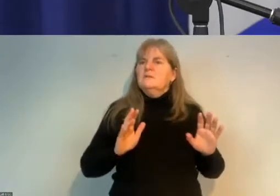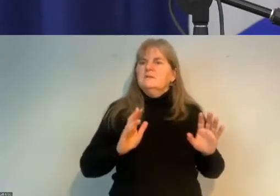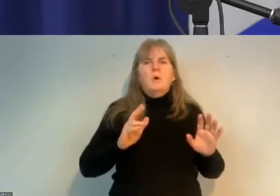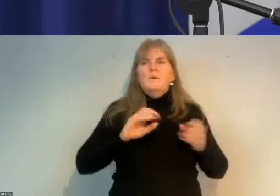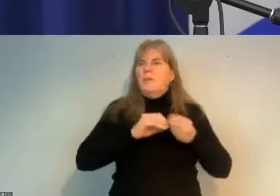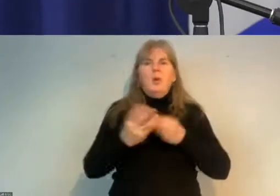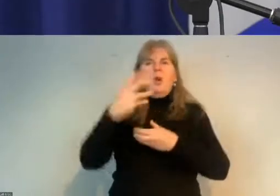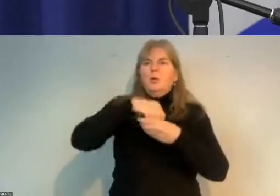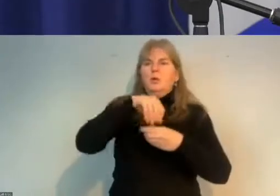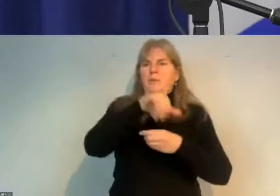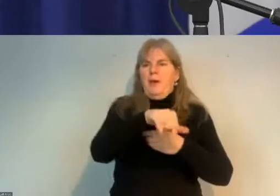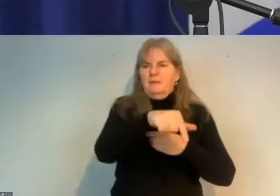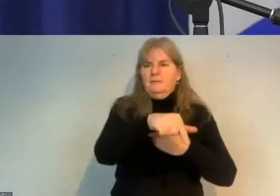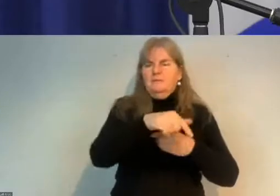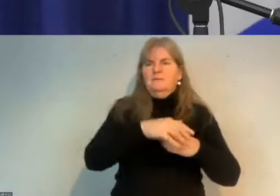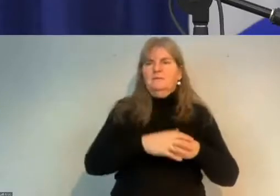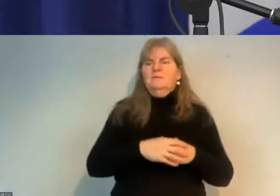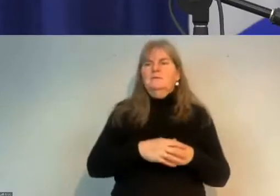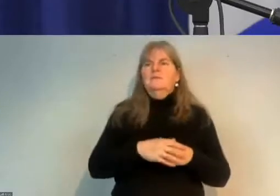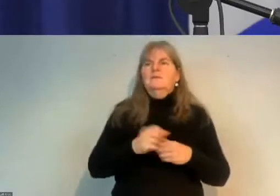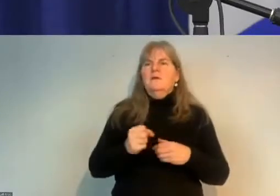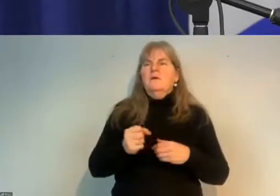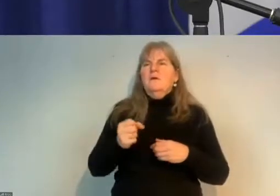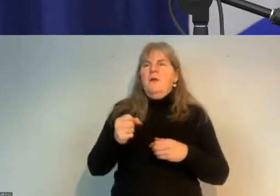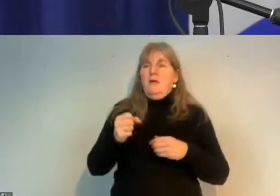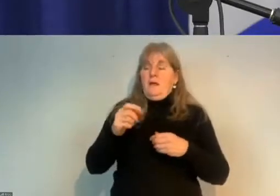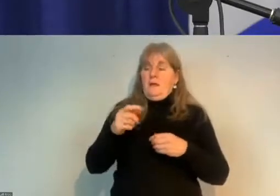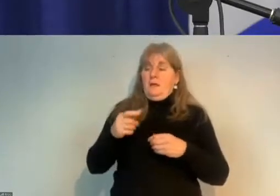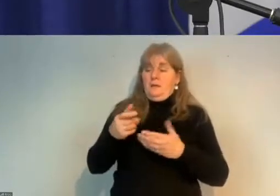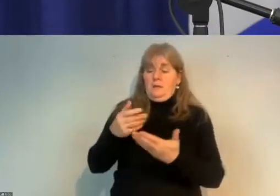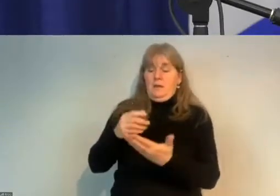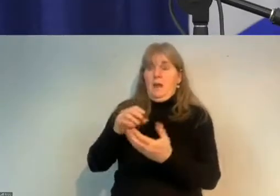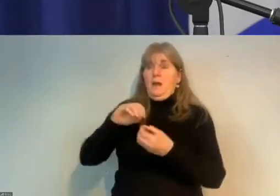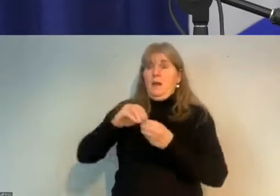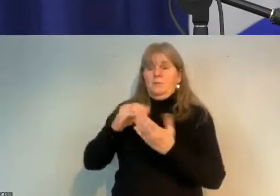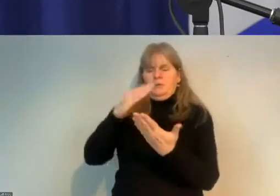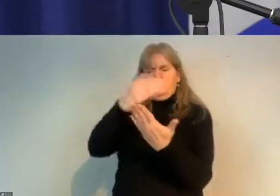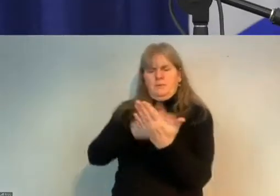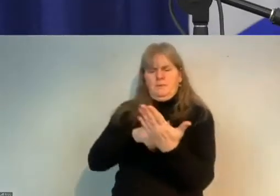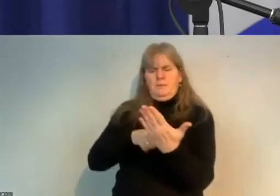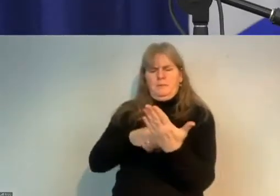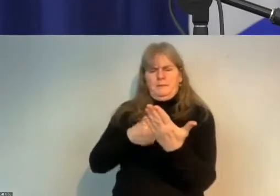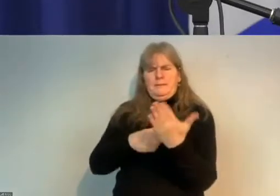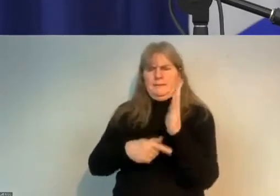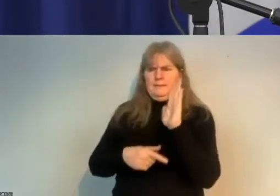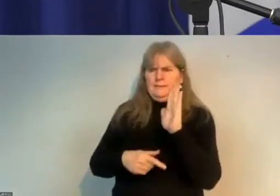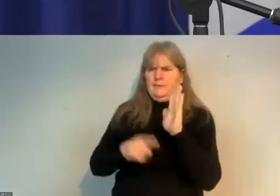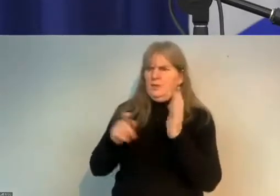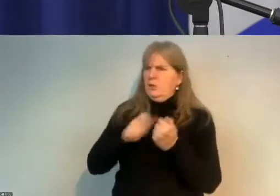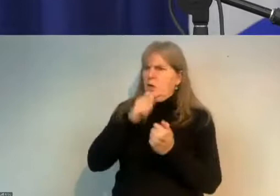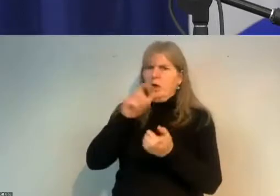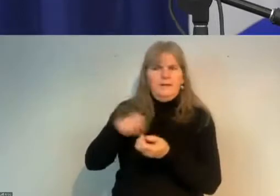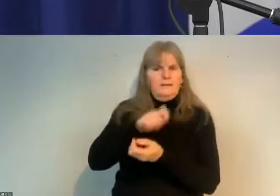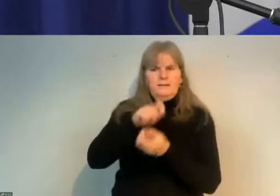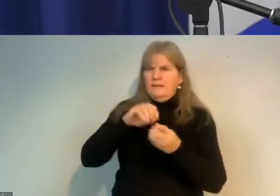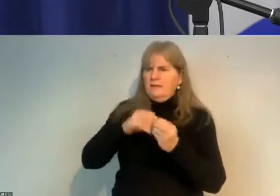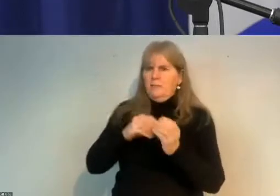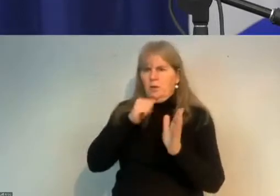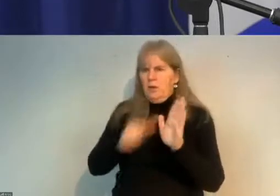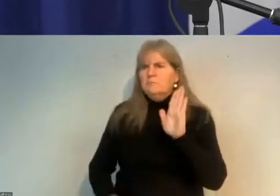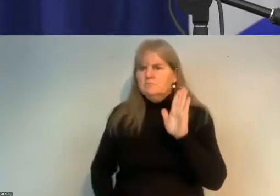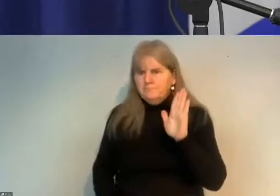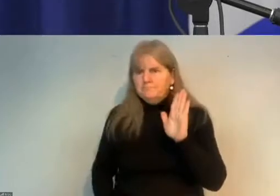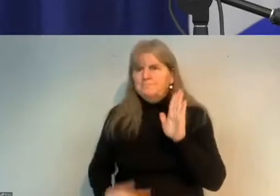So I think when people look at these numbers, you do have to know that it's not an exact count. What we're looking